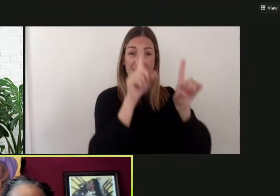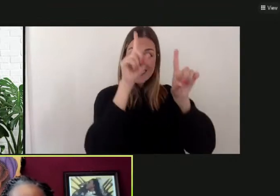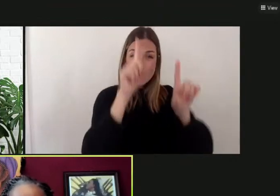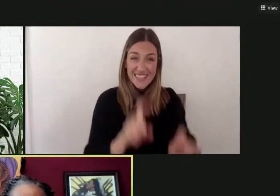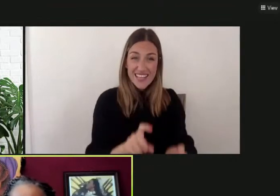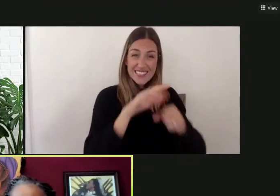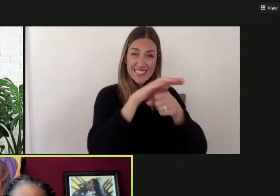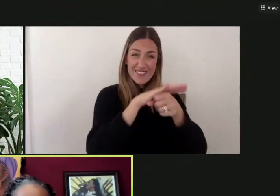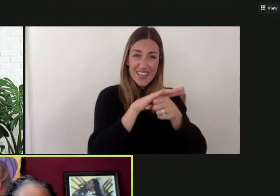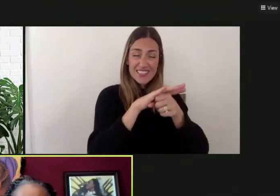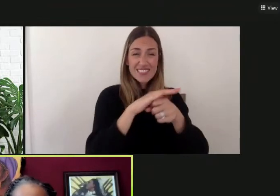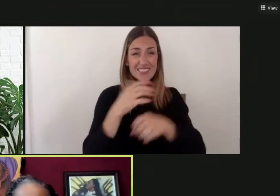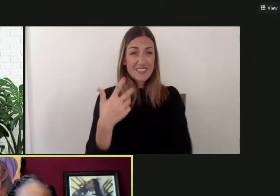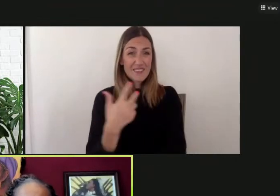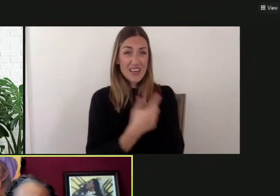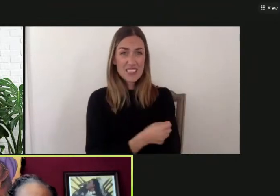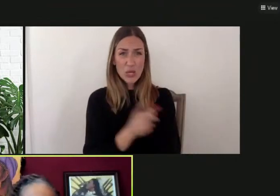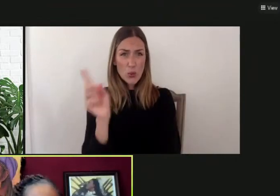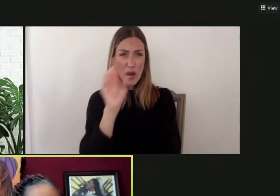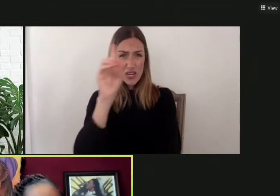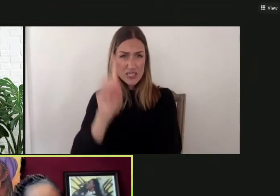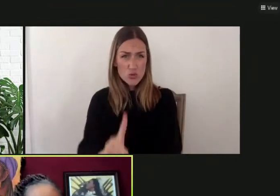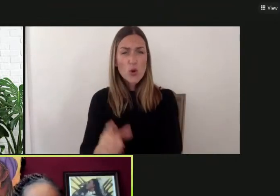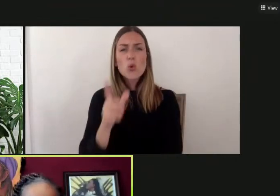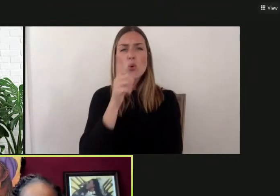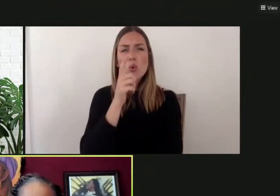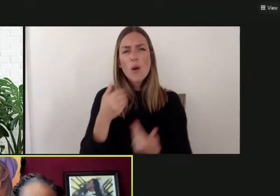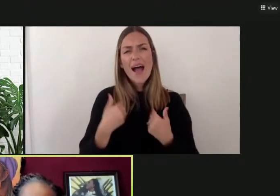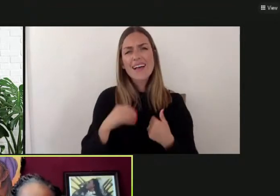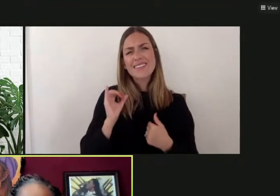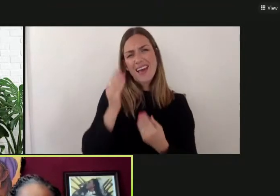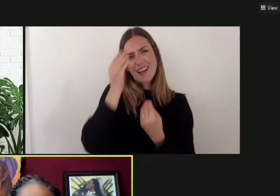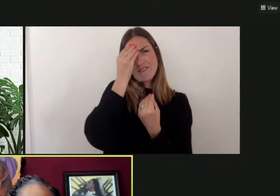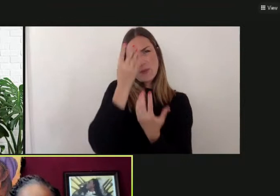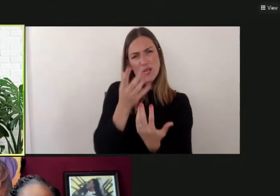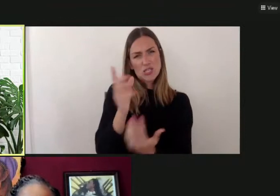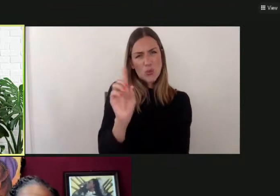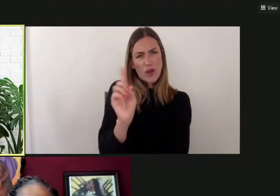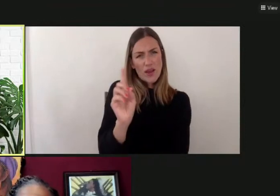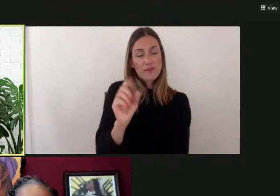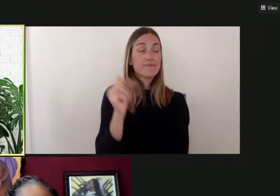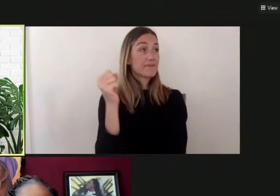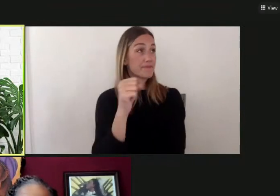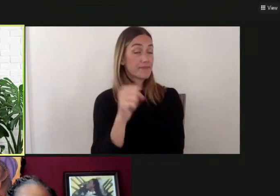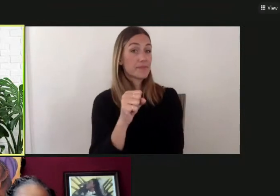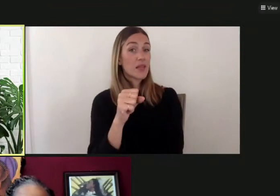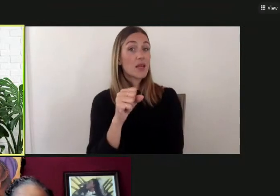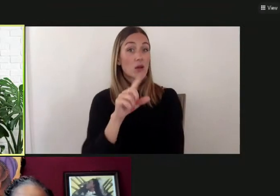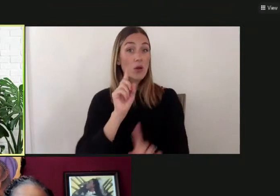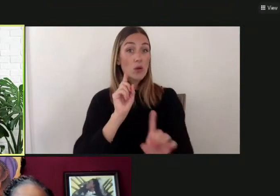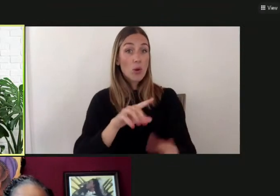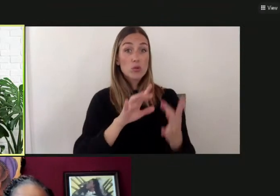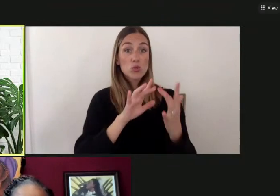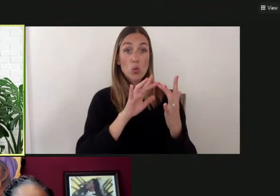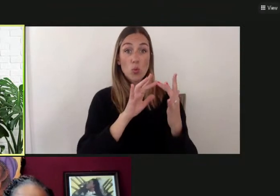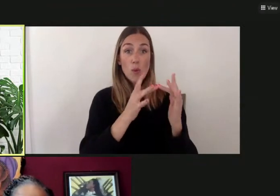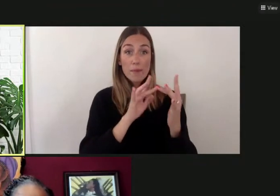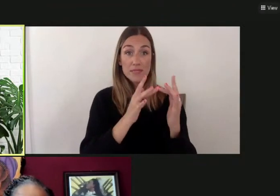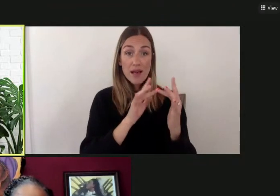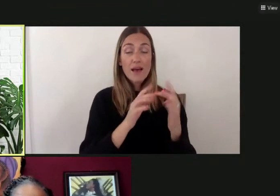vaccines are in the city of Detroit? Who has that repository? Yes. So if you go to our